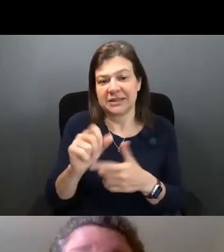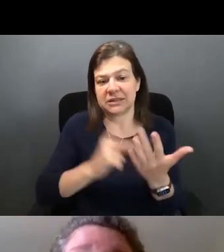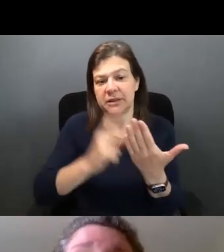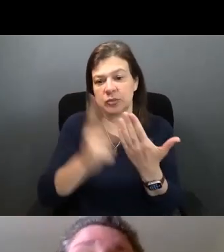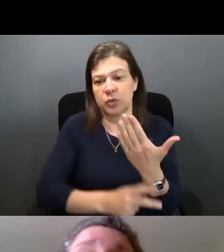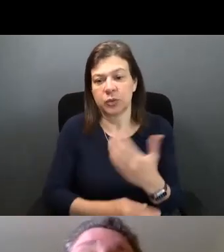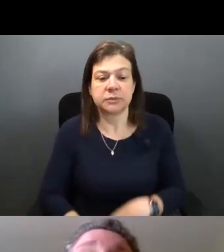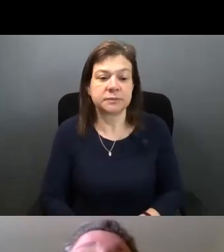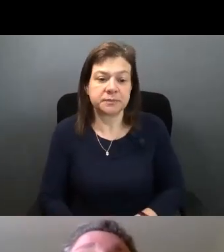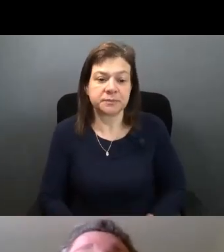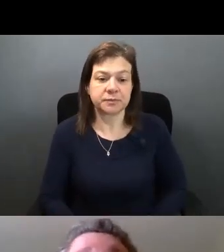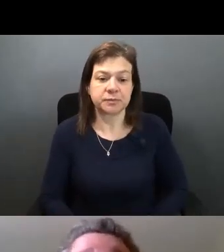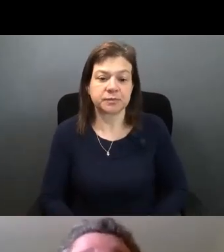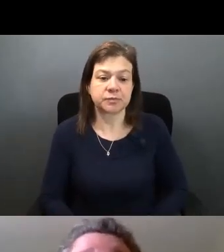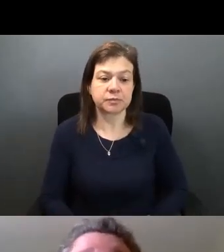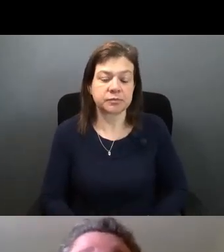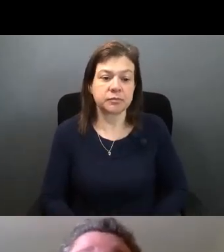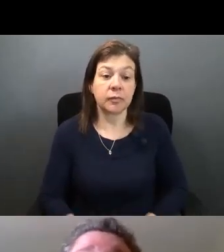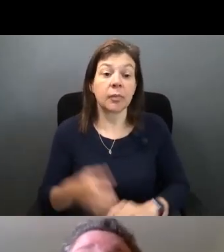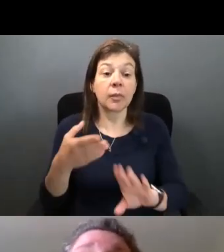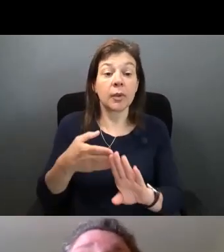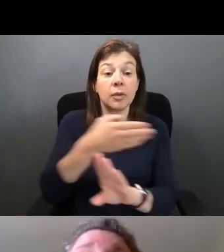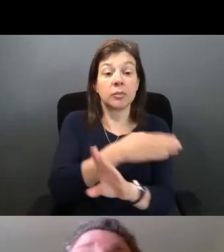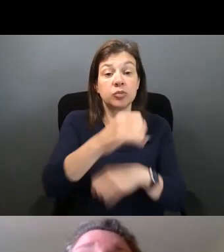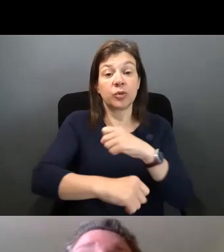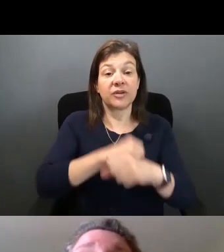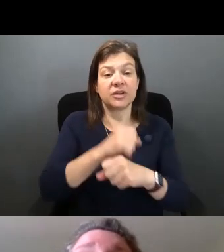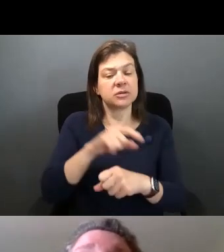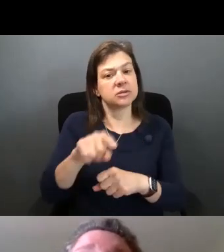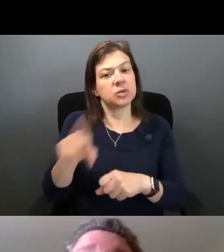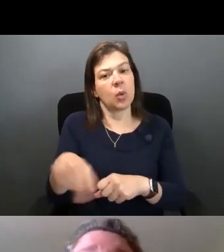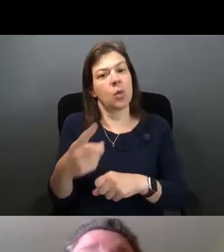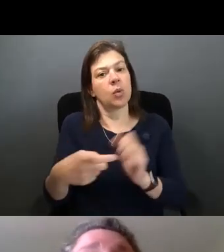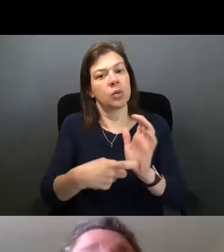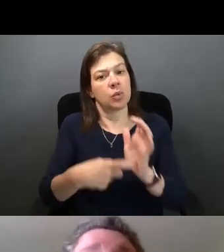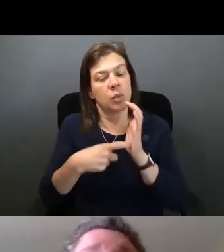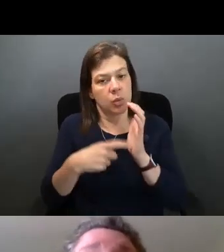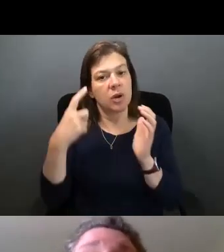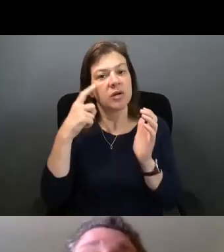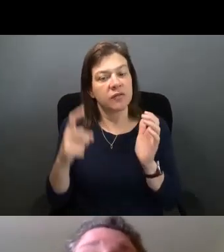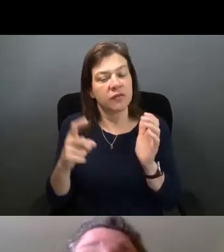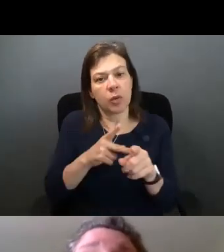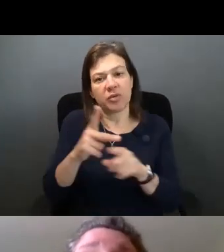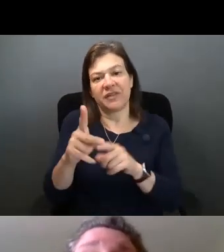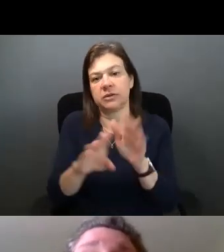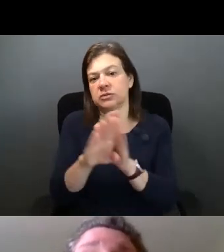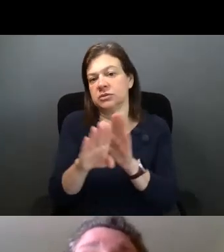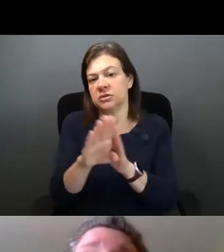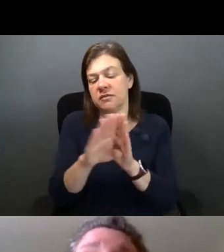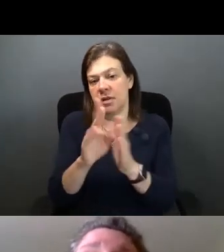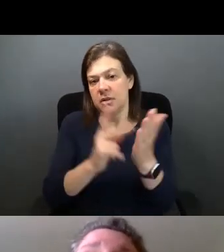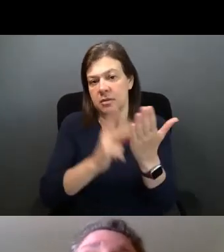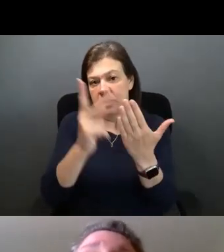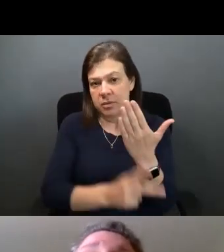programs. In previous years, this has only been a requirement for the professional development